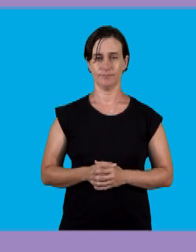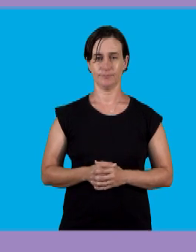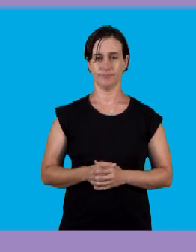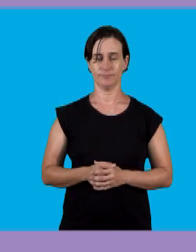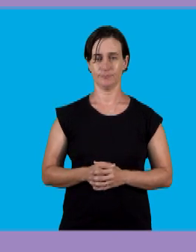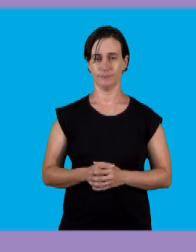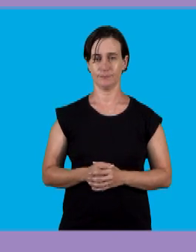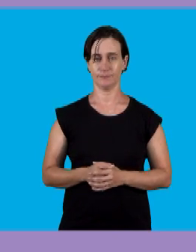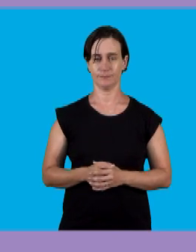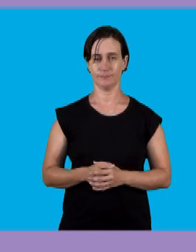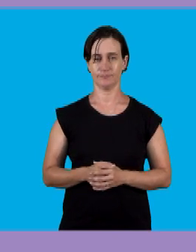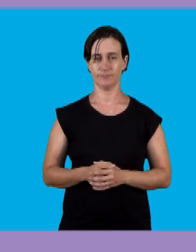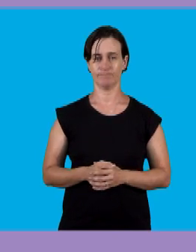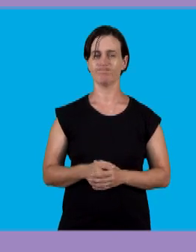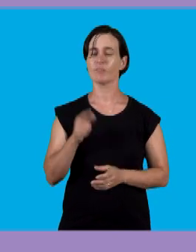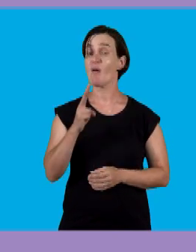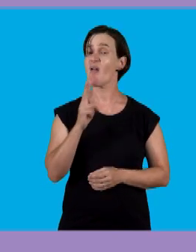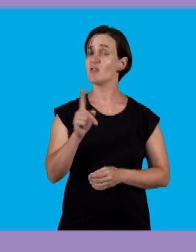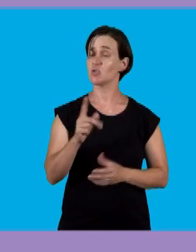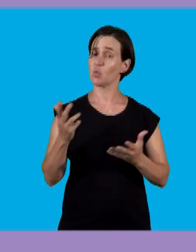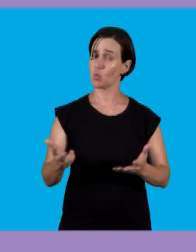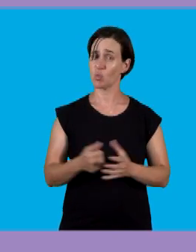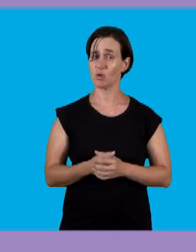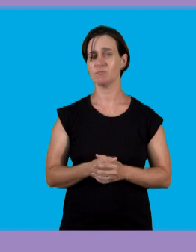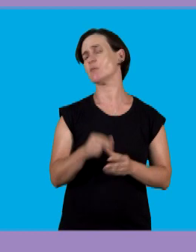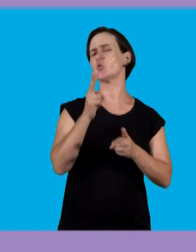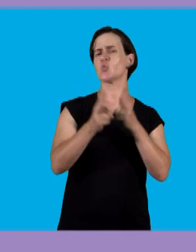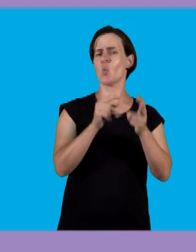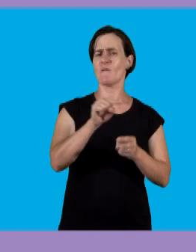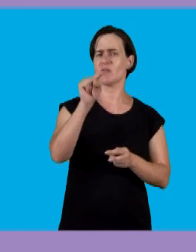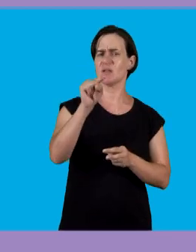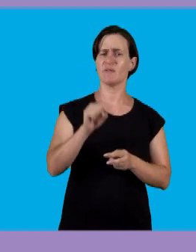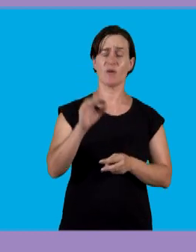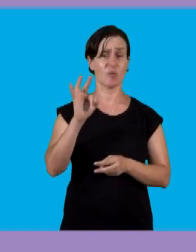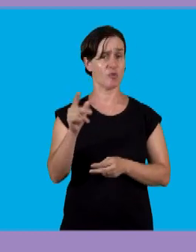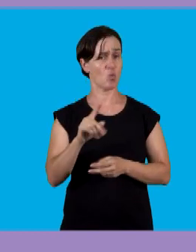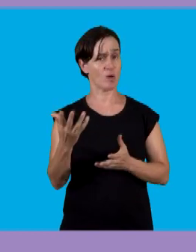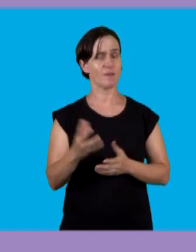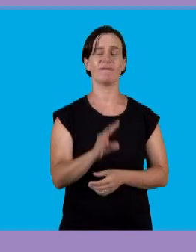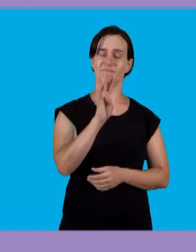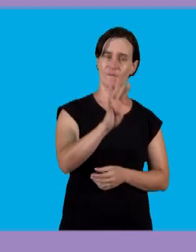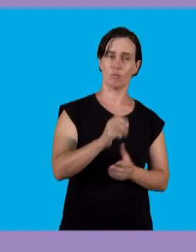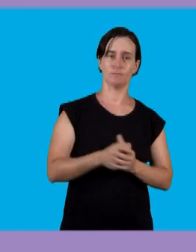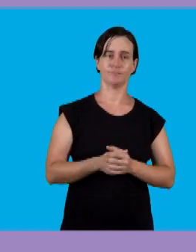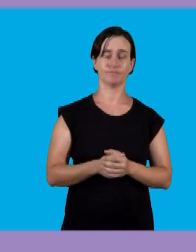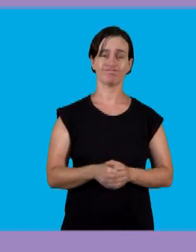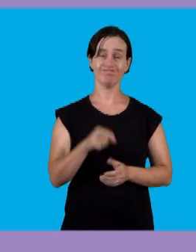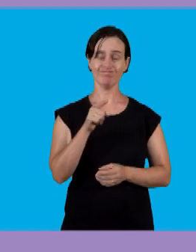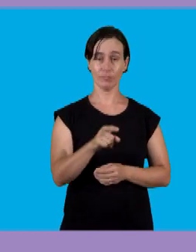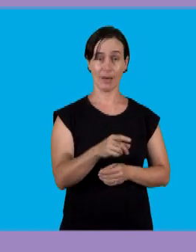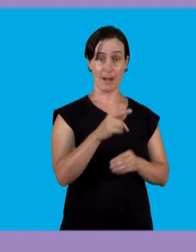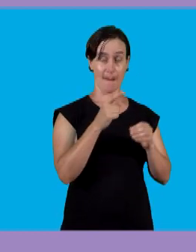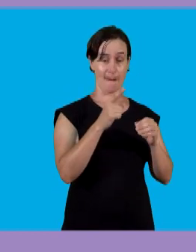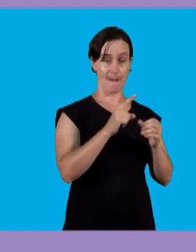So what is the answer going to be? What is 12 divided by 3? That is 4. And because those powers have the same